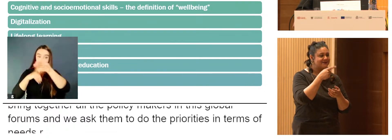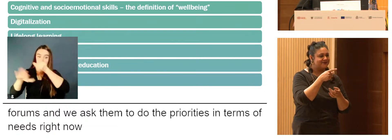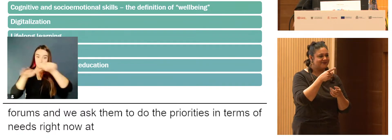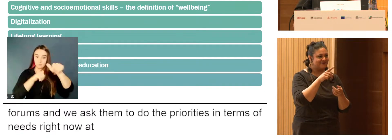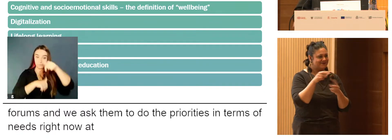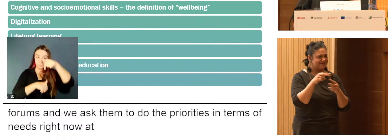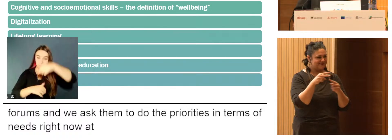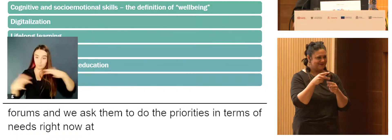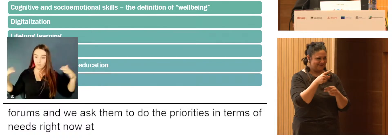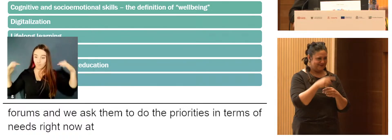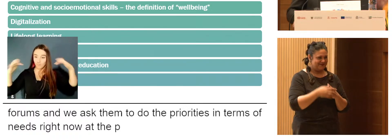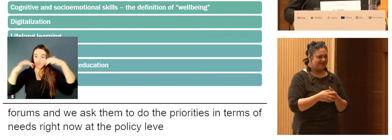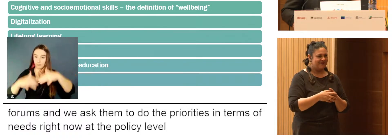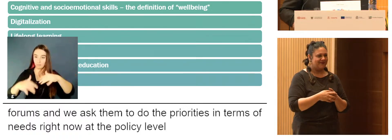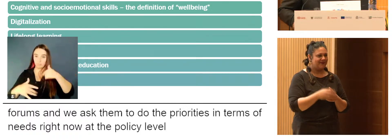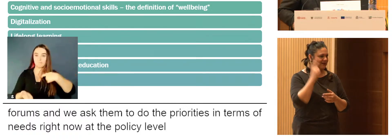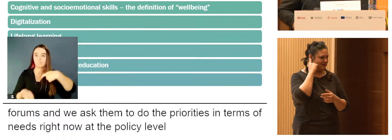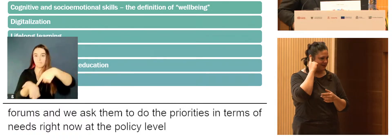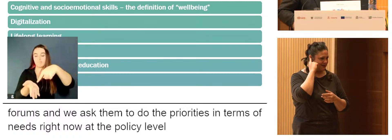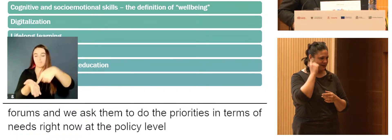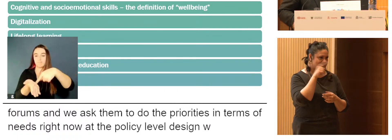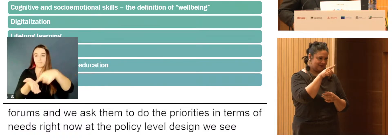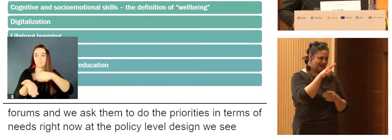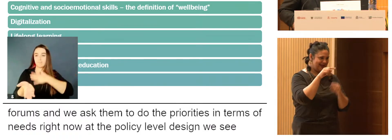policy level design, we see